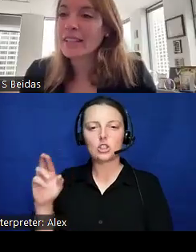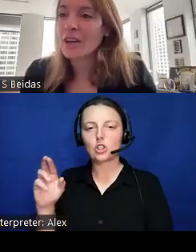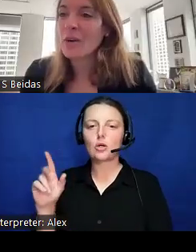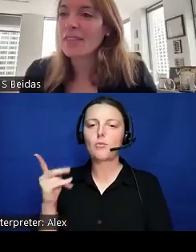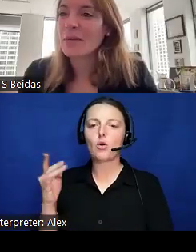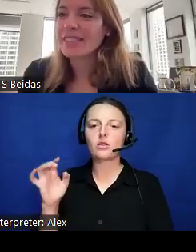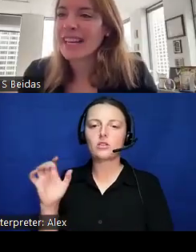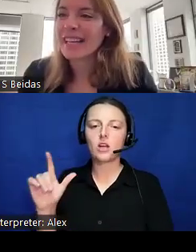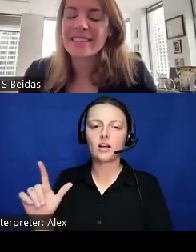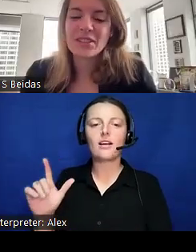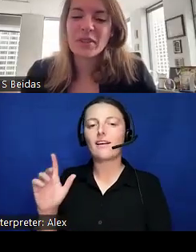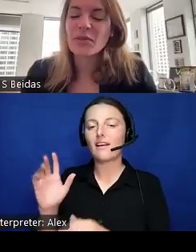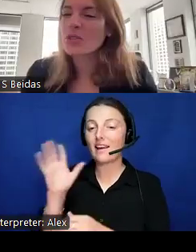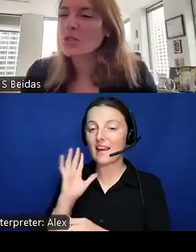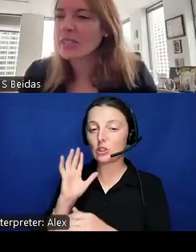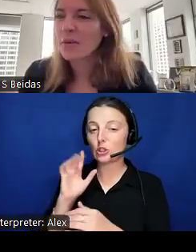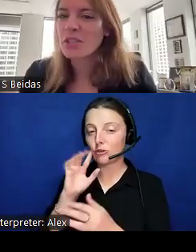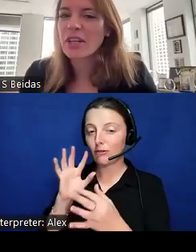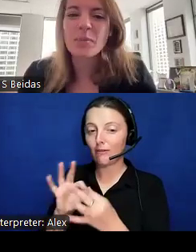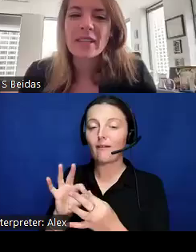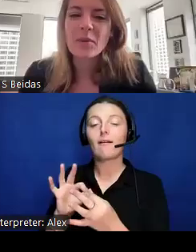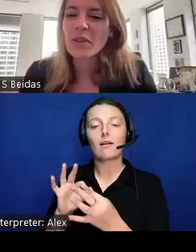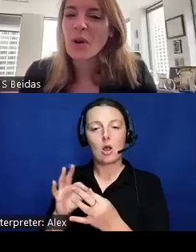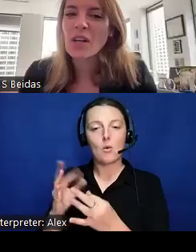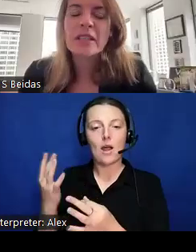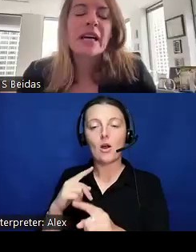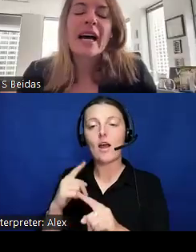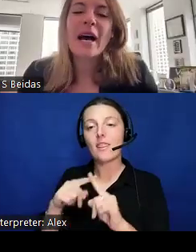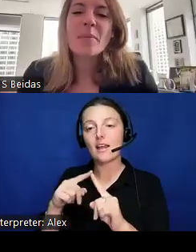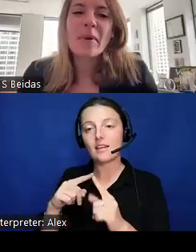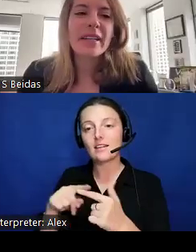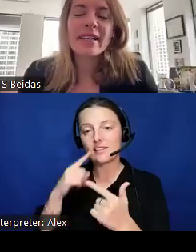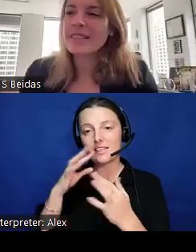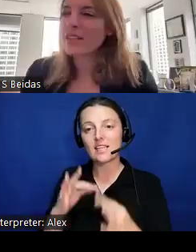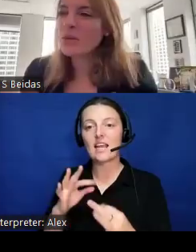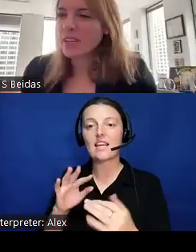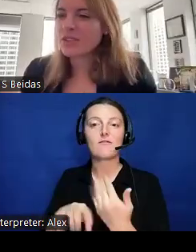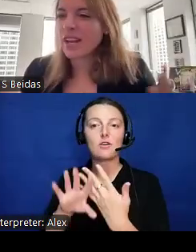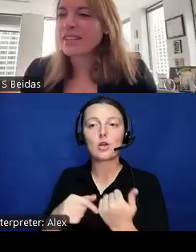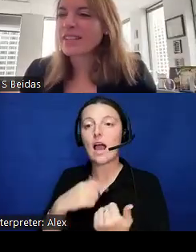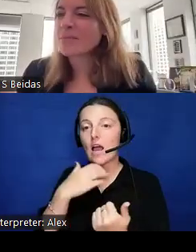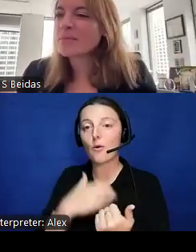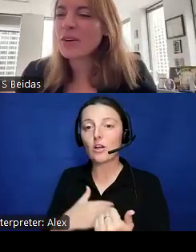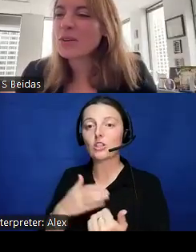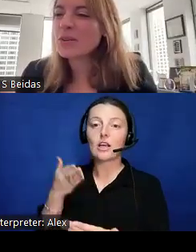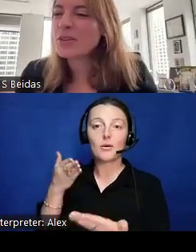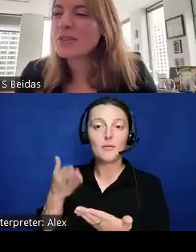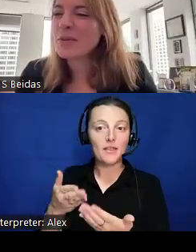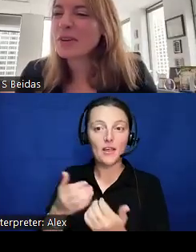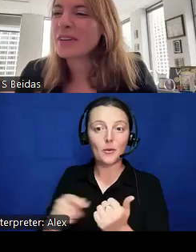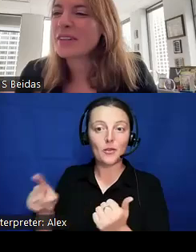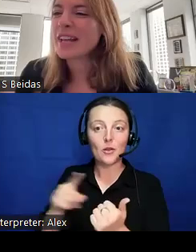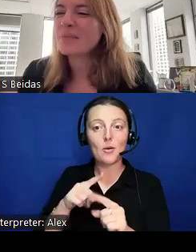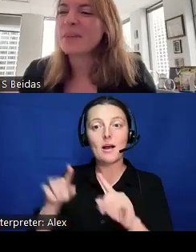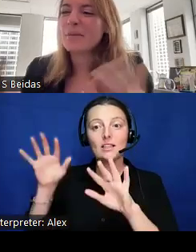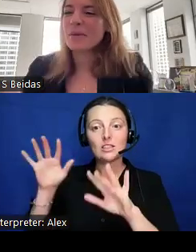connection a while ago, and then we decided to do it virtually. I wish I could be there with you all. But it snowed yesterday and today. So